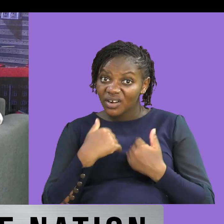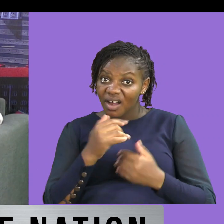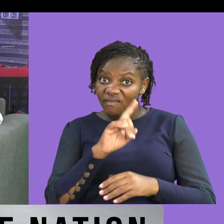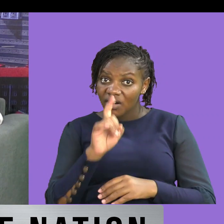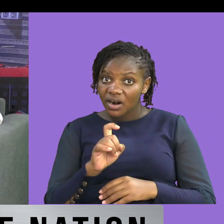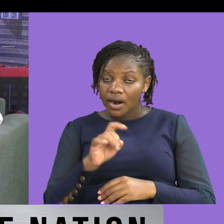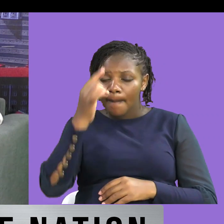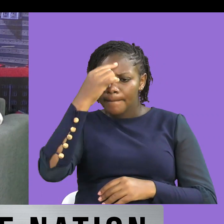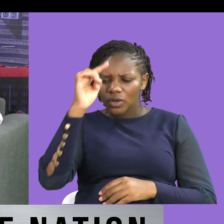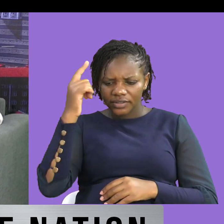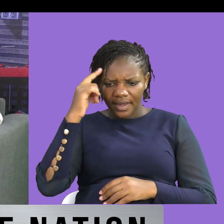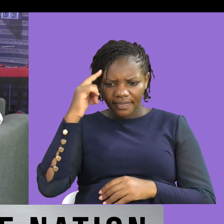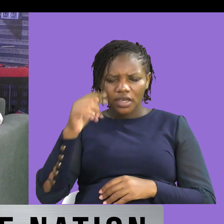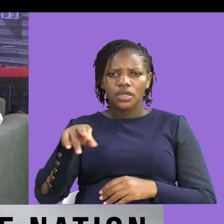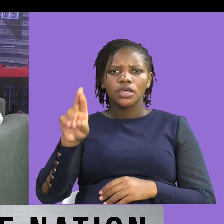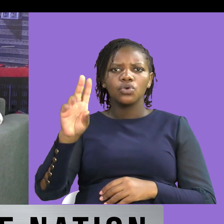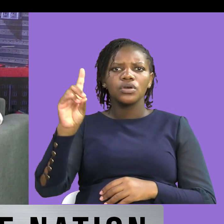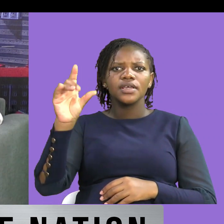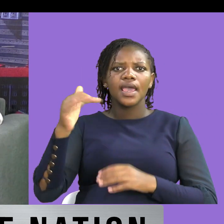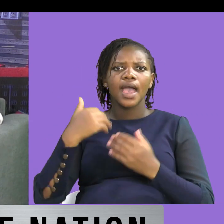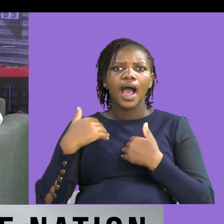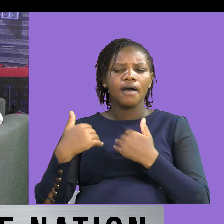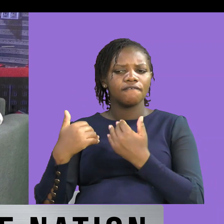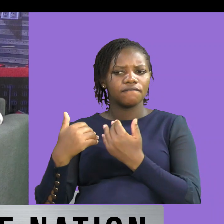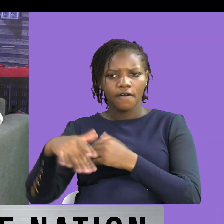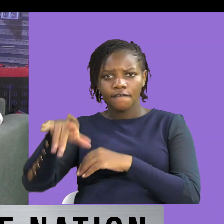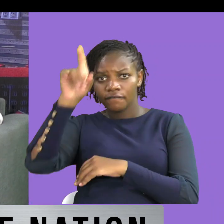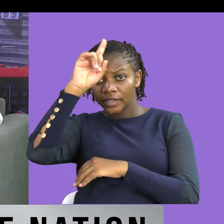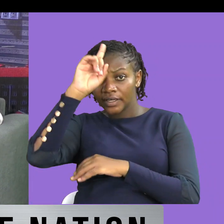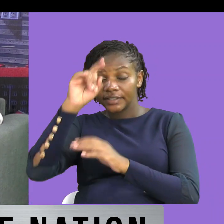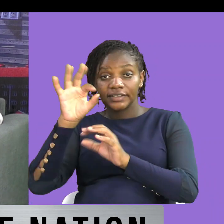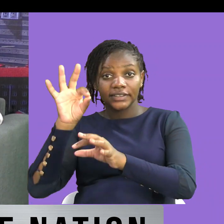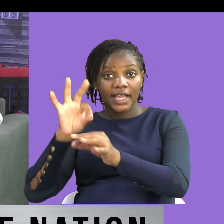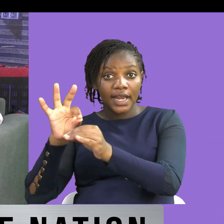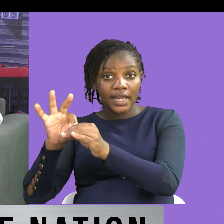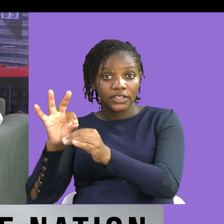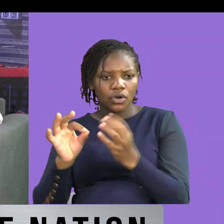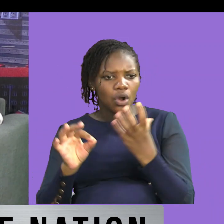I think UDA is going into grassroots elections.